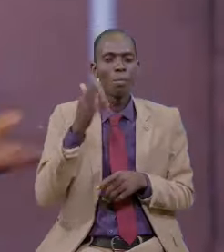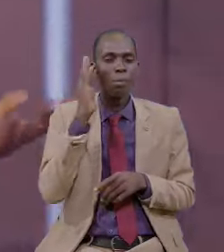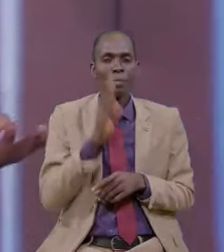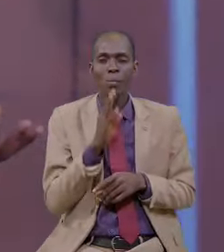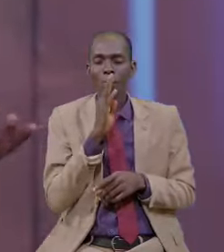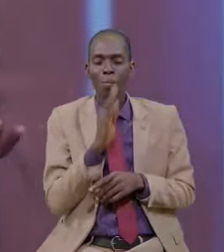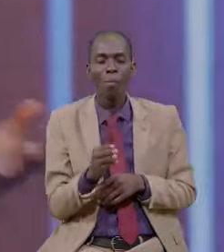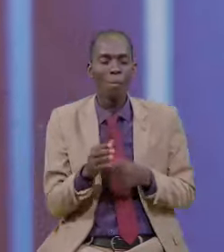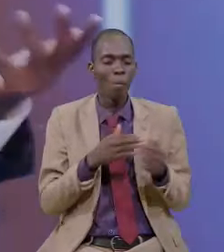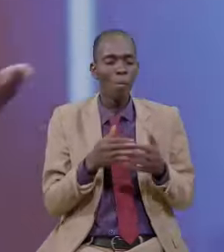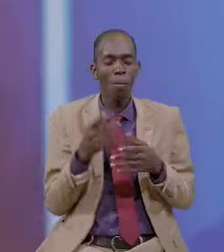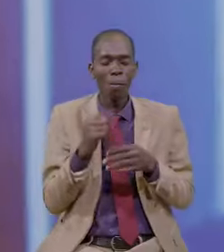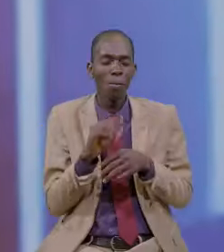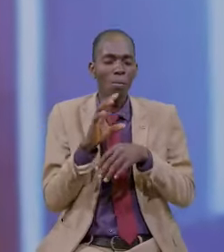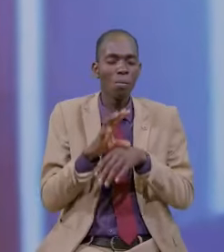there will be